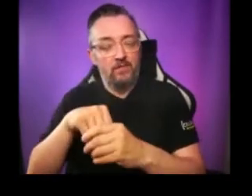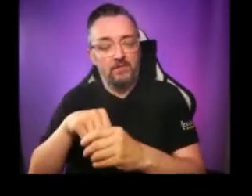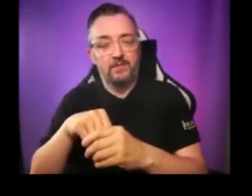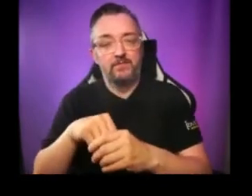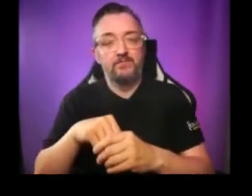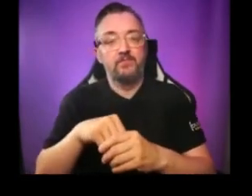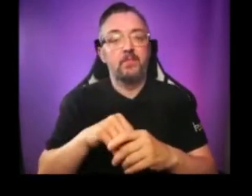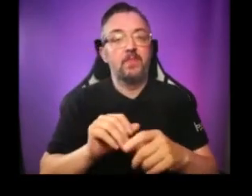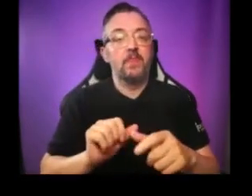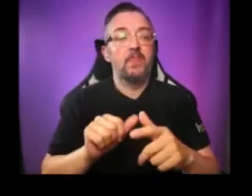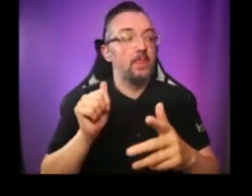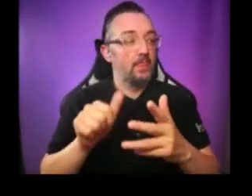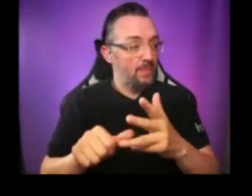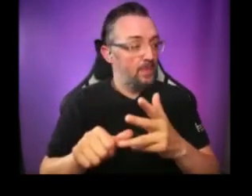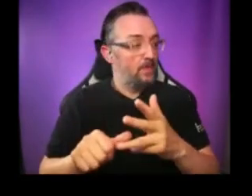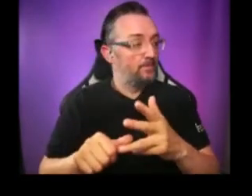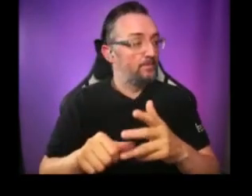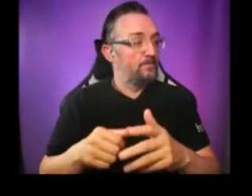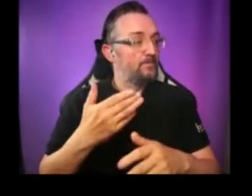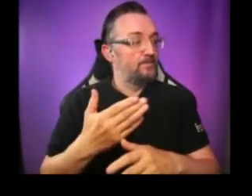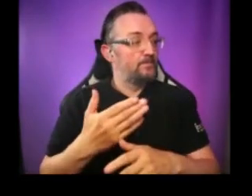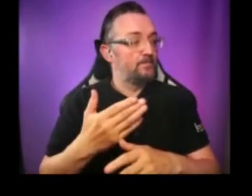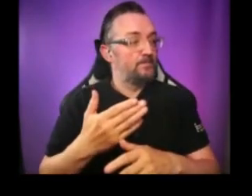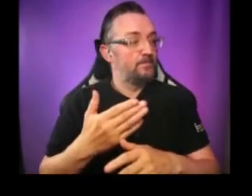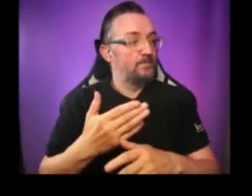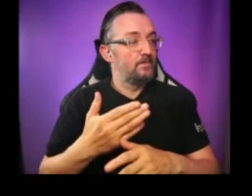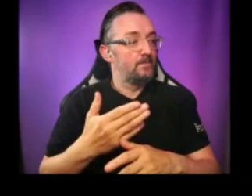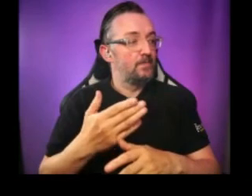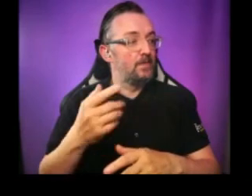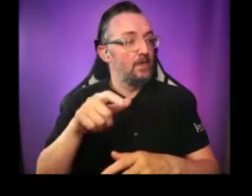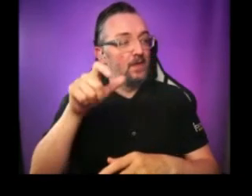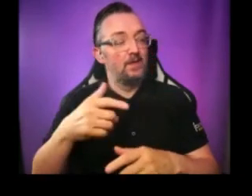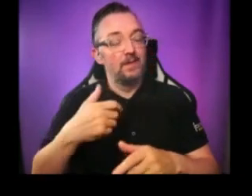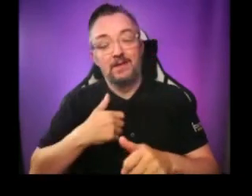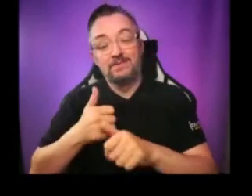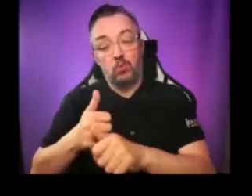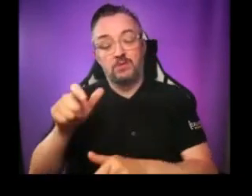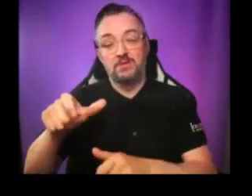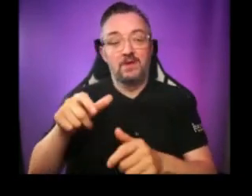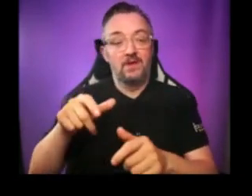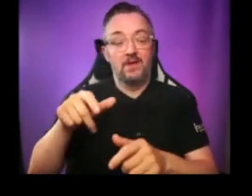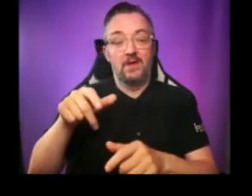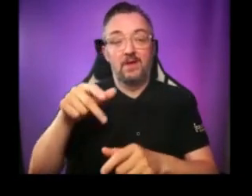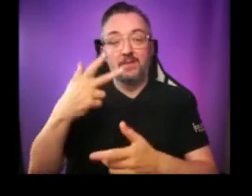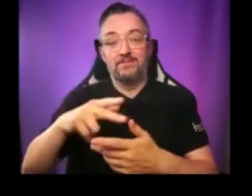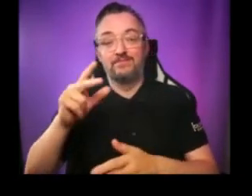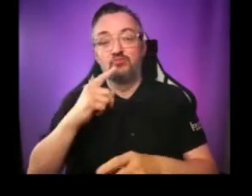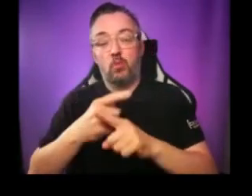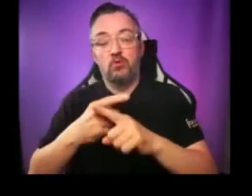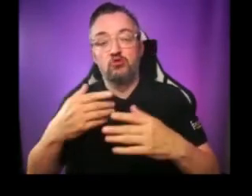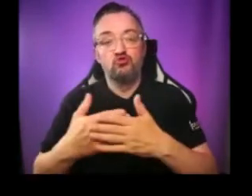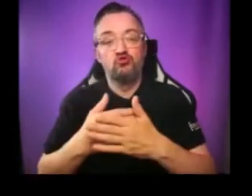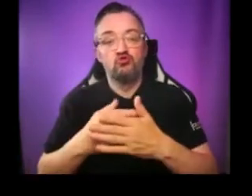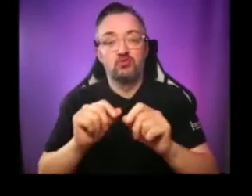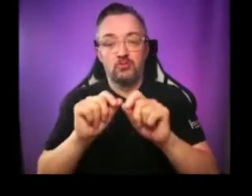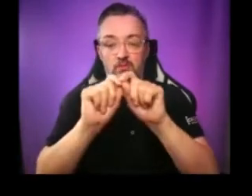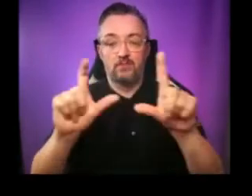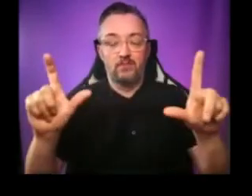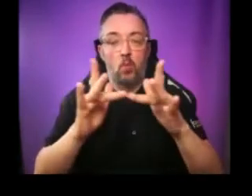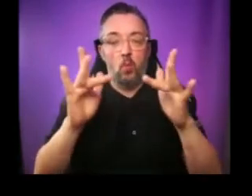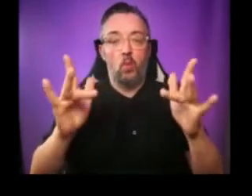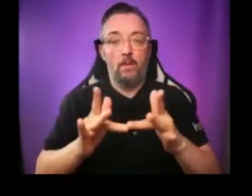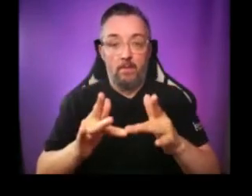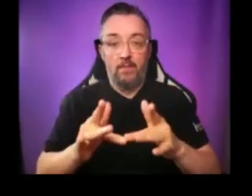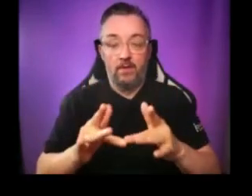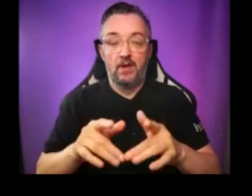Neil Fullerton at BHS here, with a little bit of support from myself, has been leading the development of a new landing page as well, where